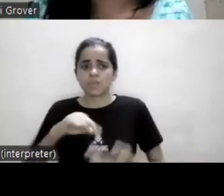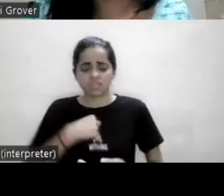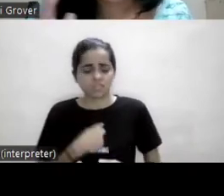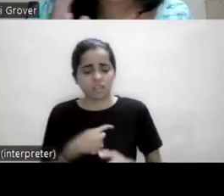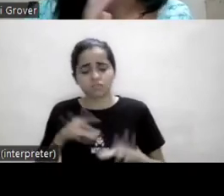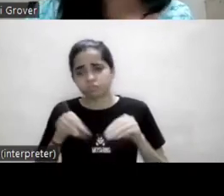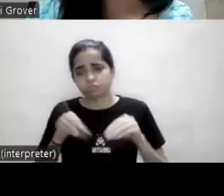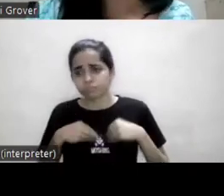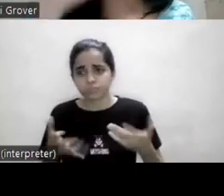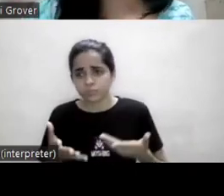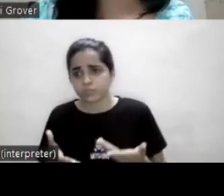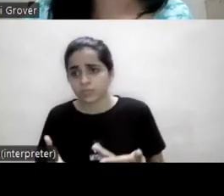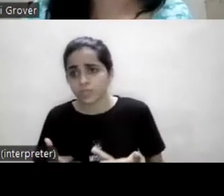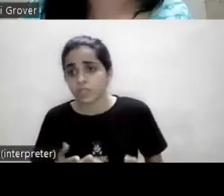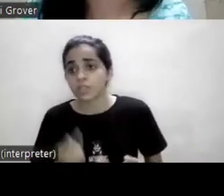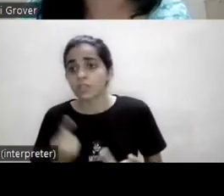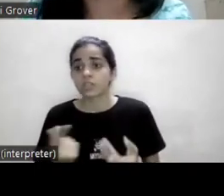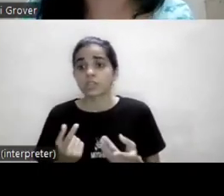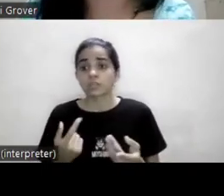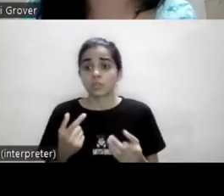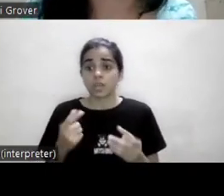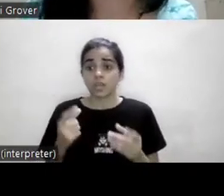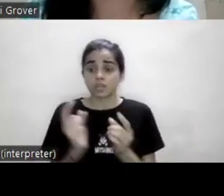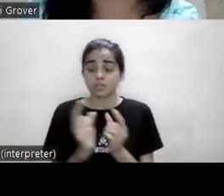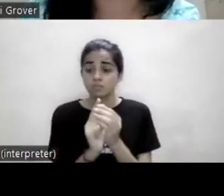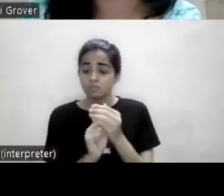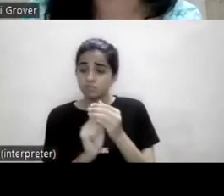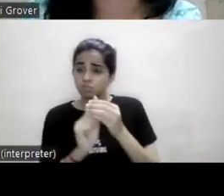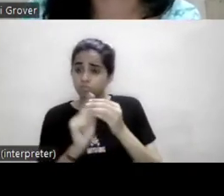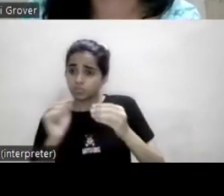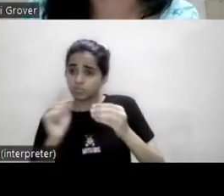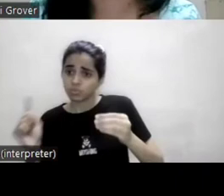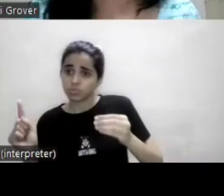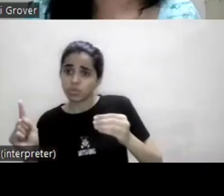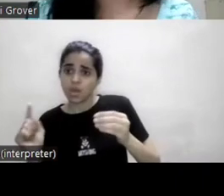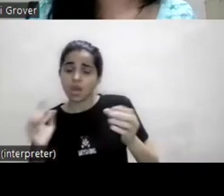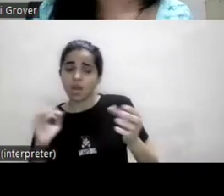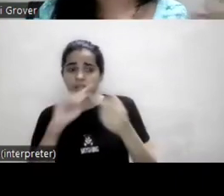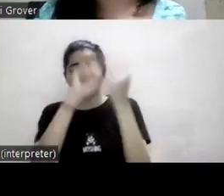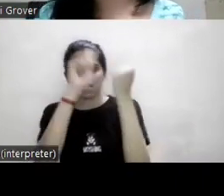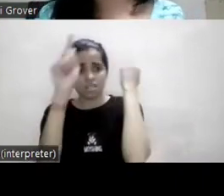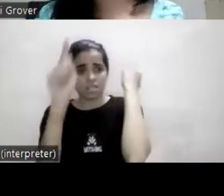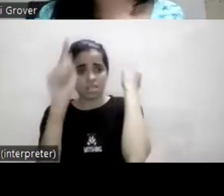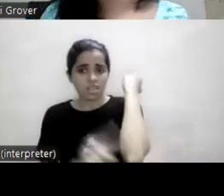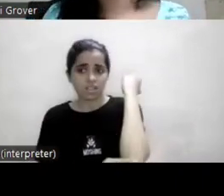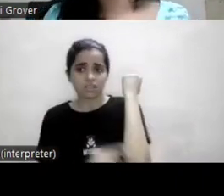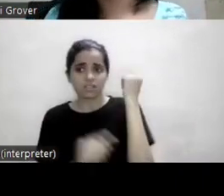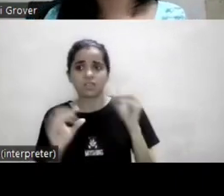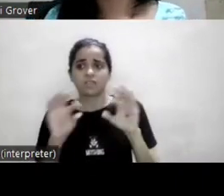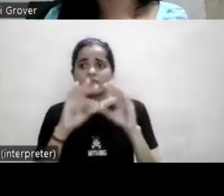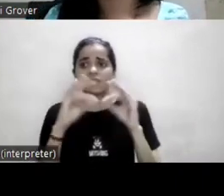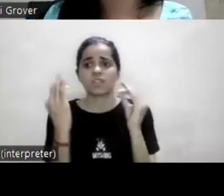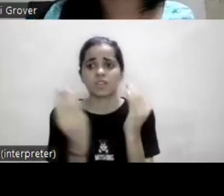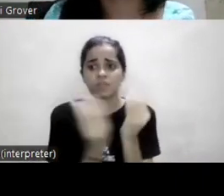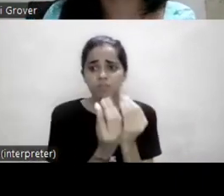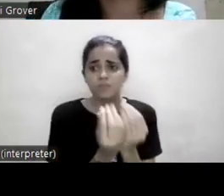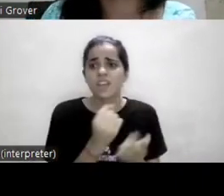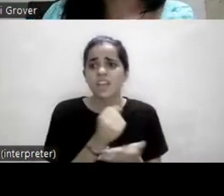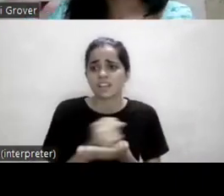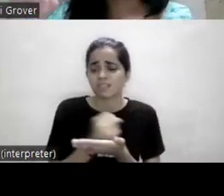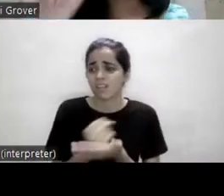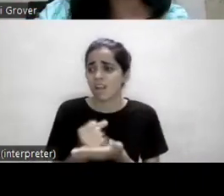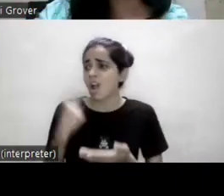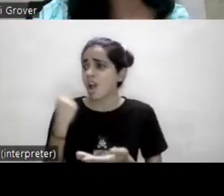So she goes into a different parallel reality towards the end, and her family is basically trying to find